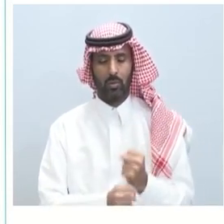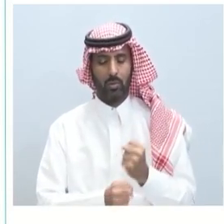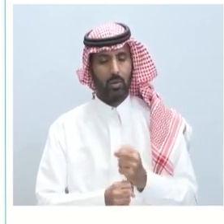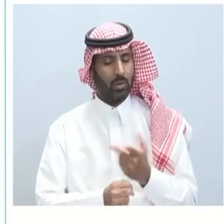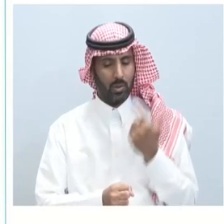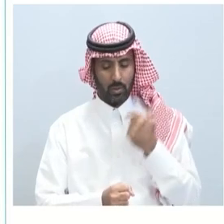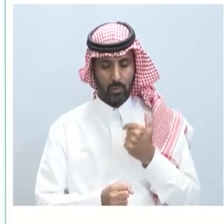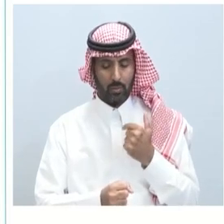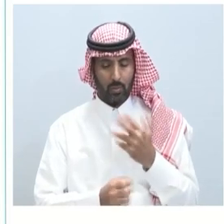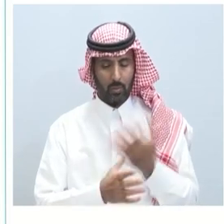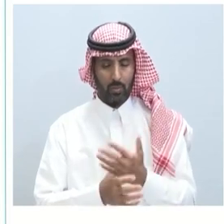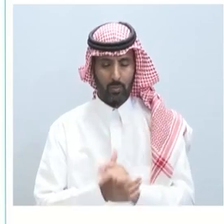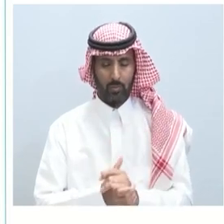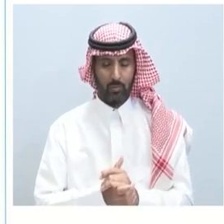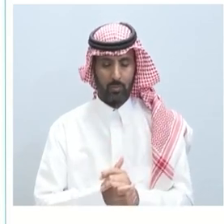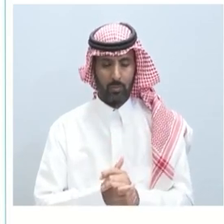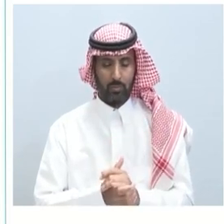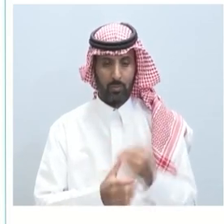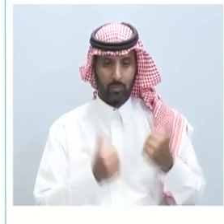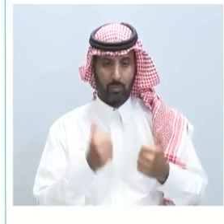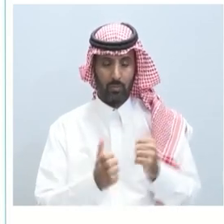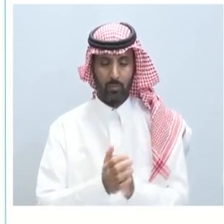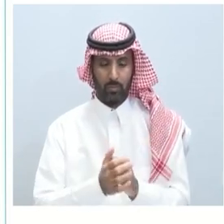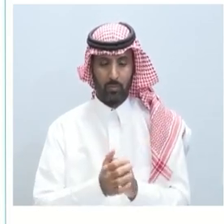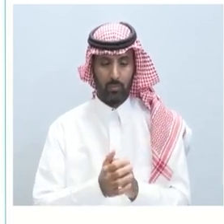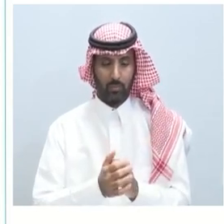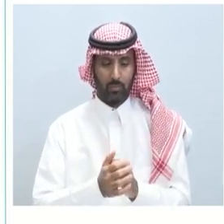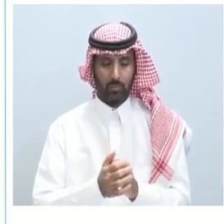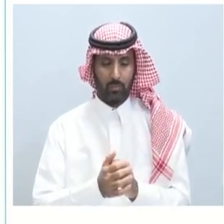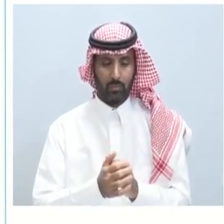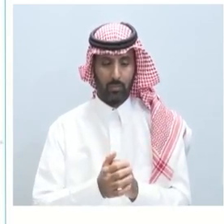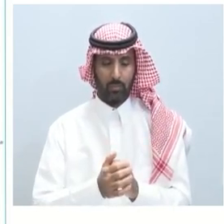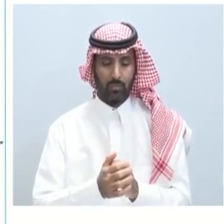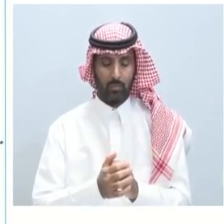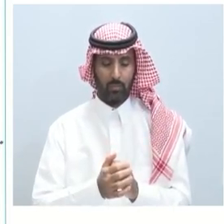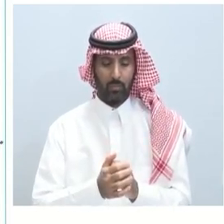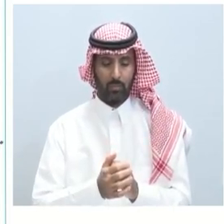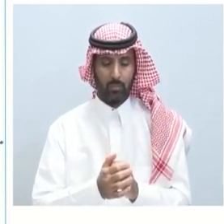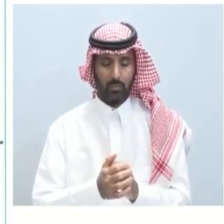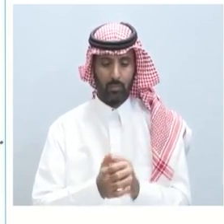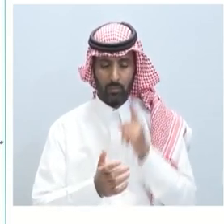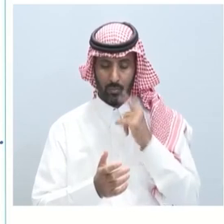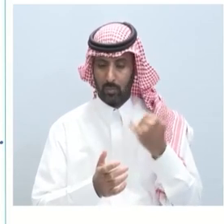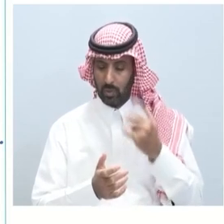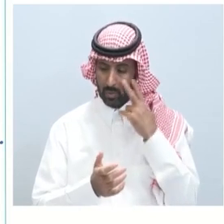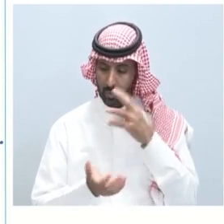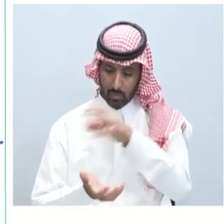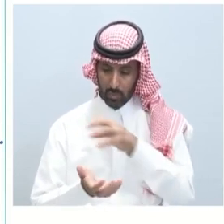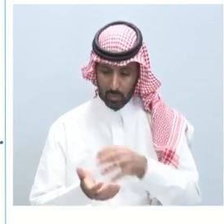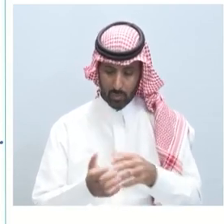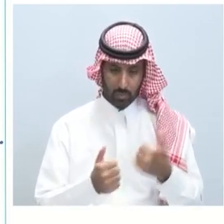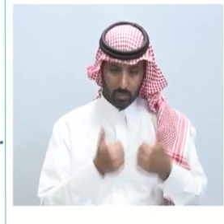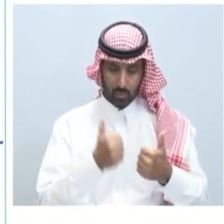why? And in the exam. So, he's considering cheating on his